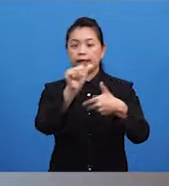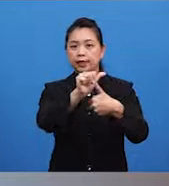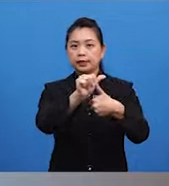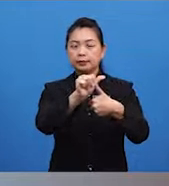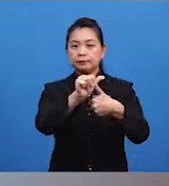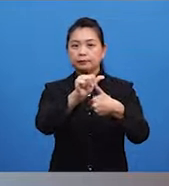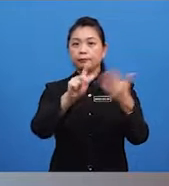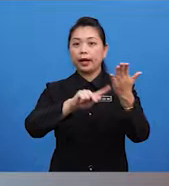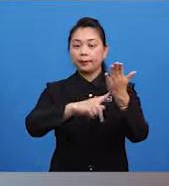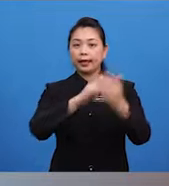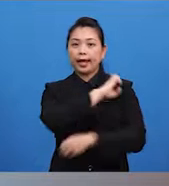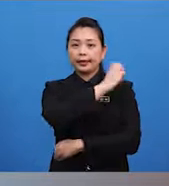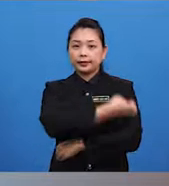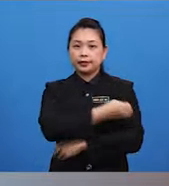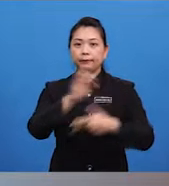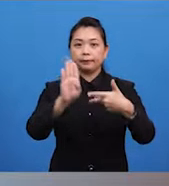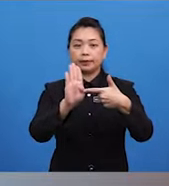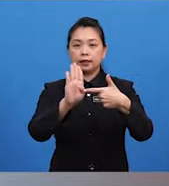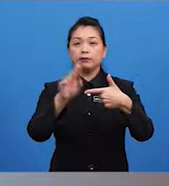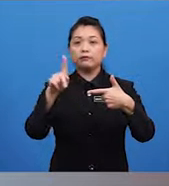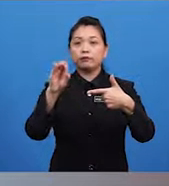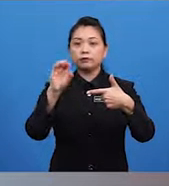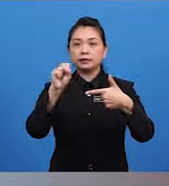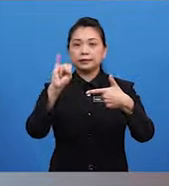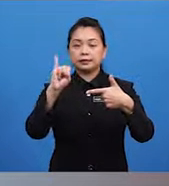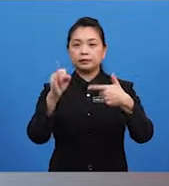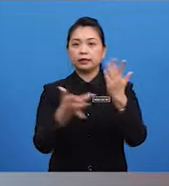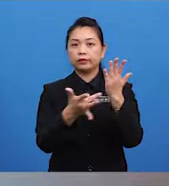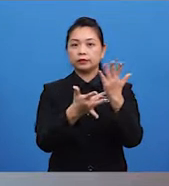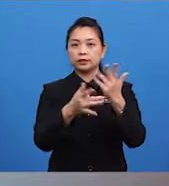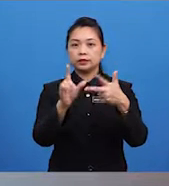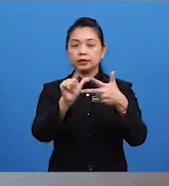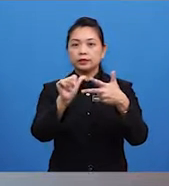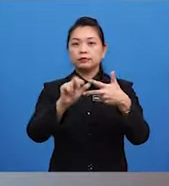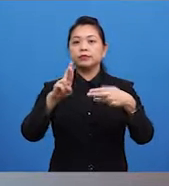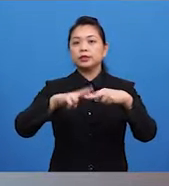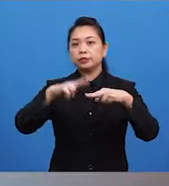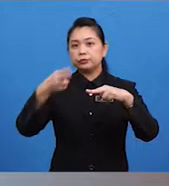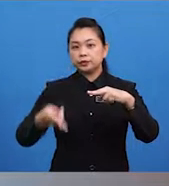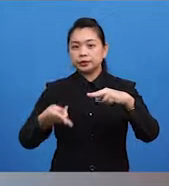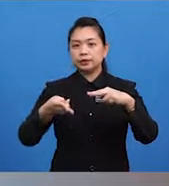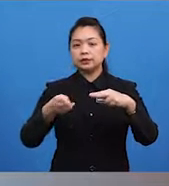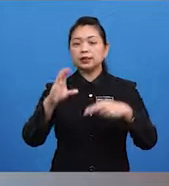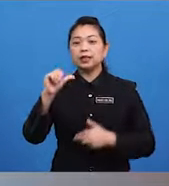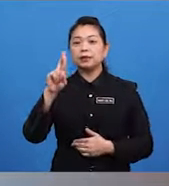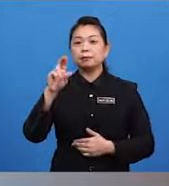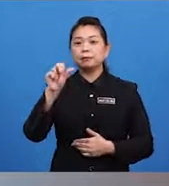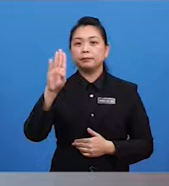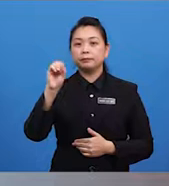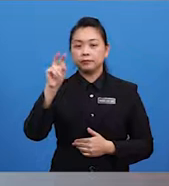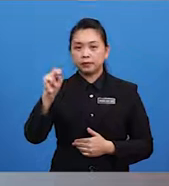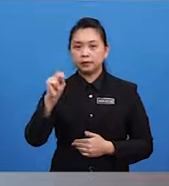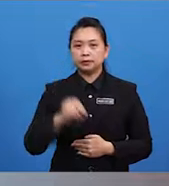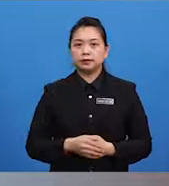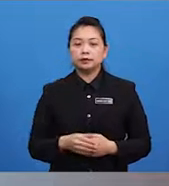energy mix, B, fossil fuel-based technology, C, reducing the carbon intensity